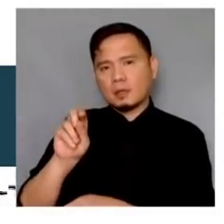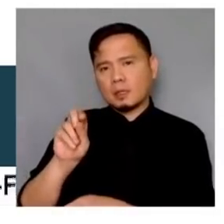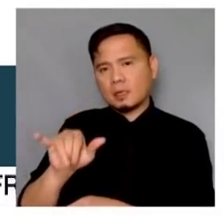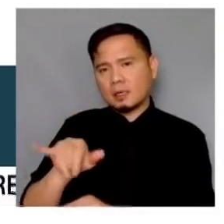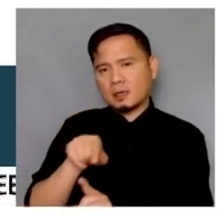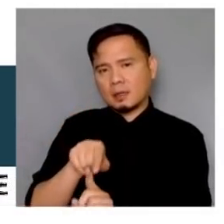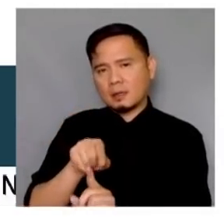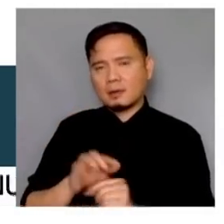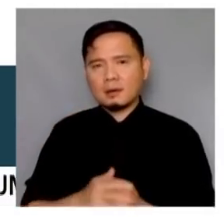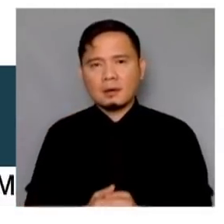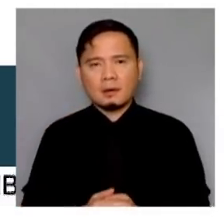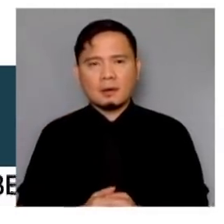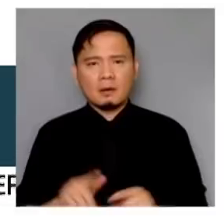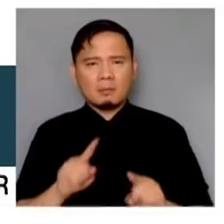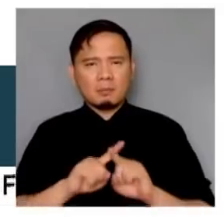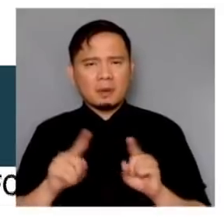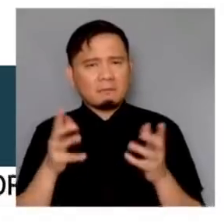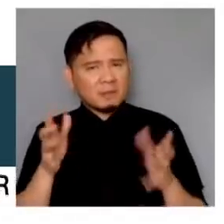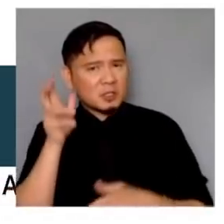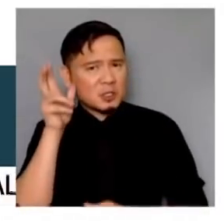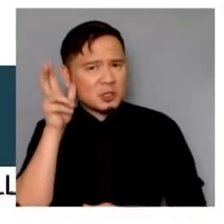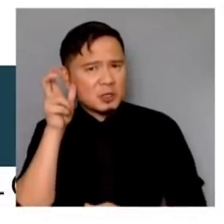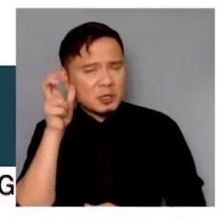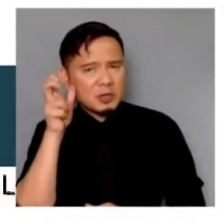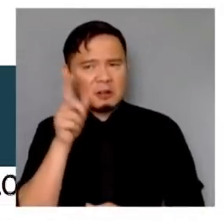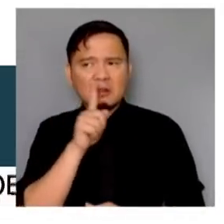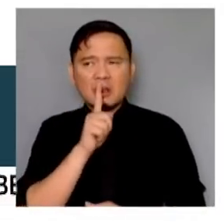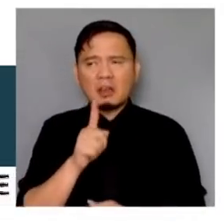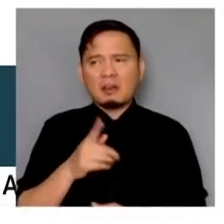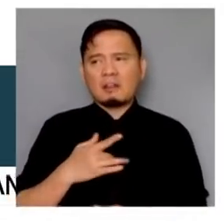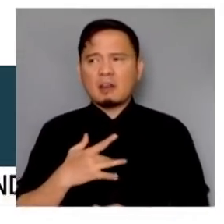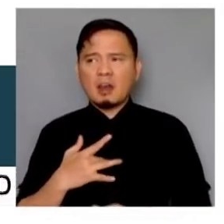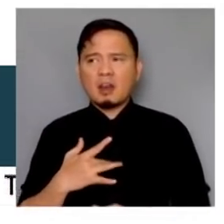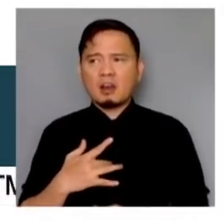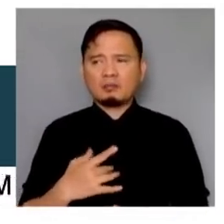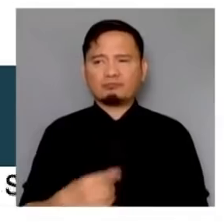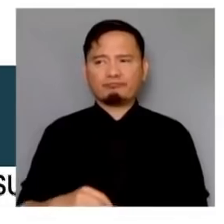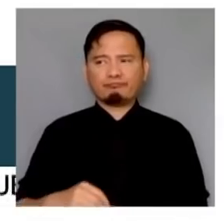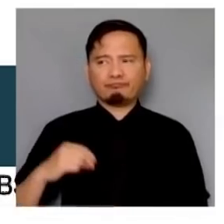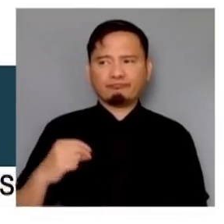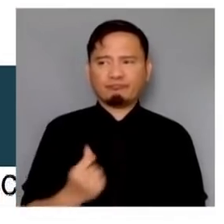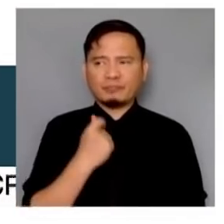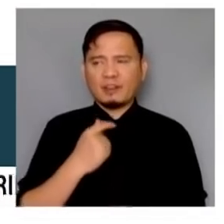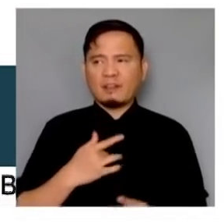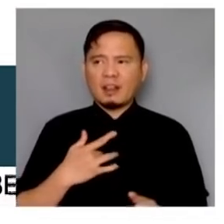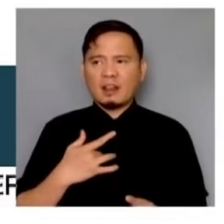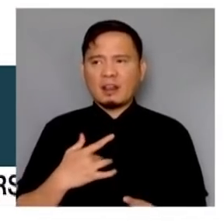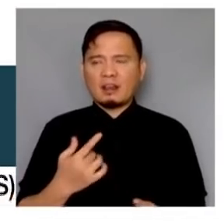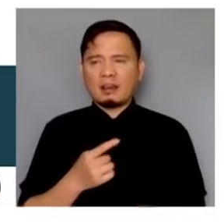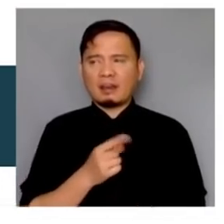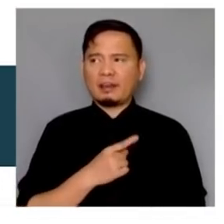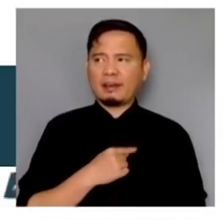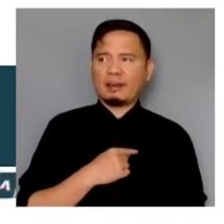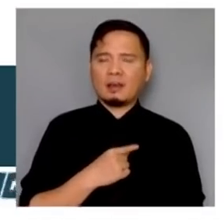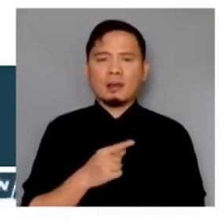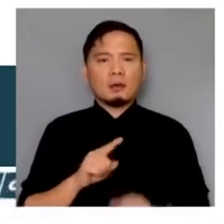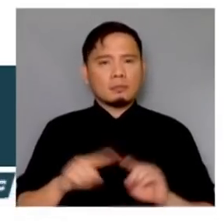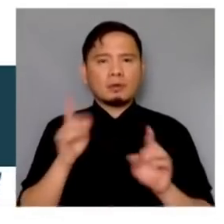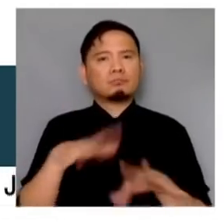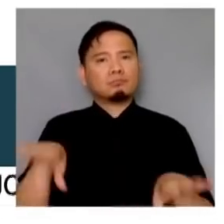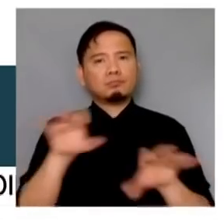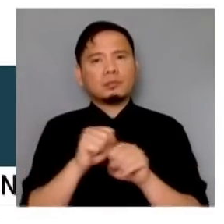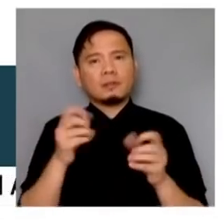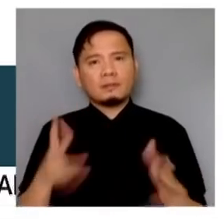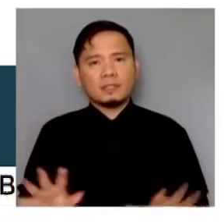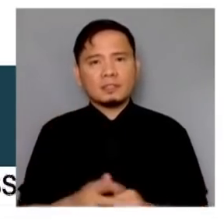may mga narinig ako na parang tampo-tampo doon, pero anyway, tapos na po yun. Let the people decide now who would be the